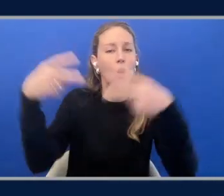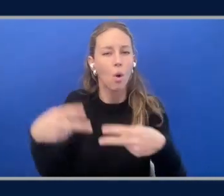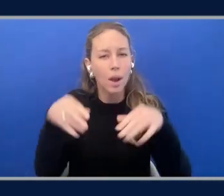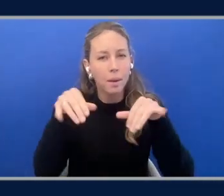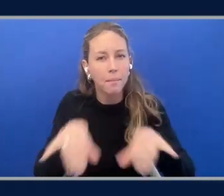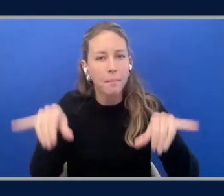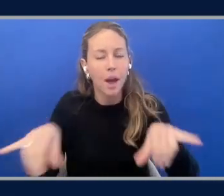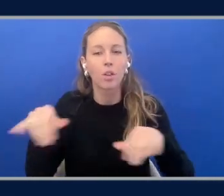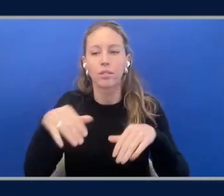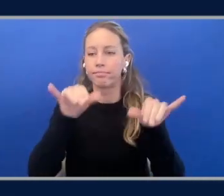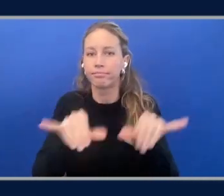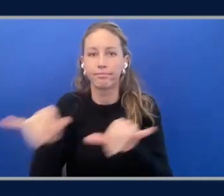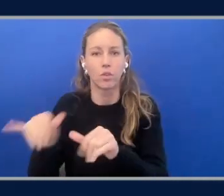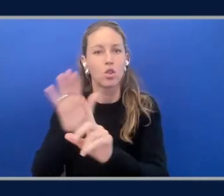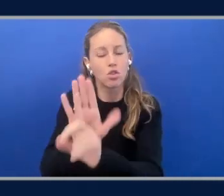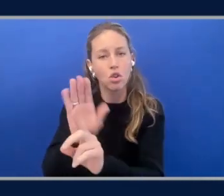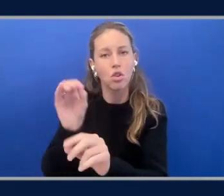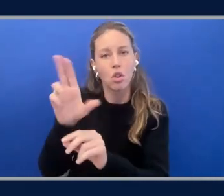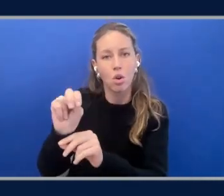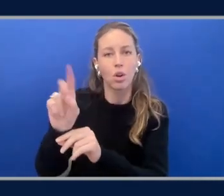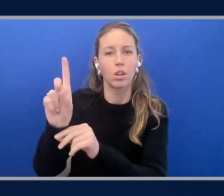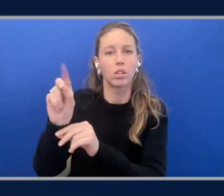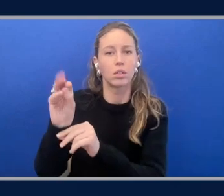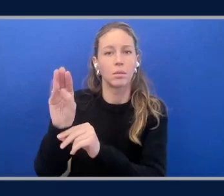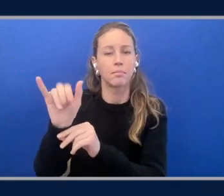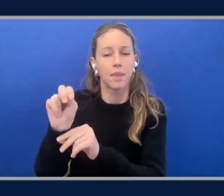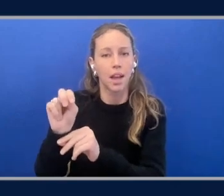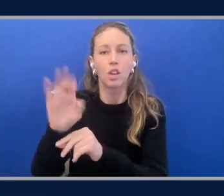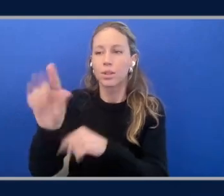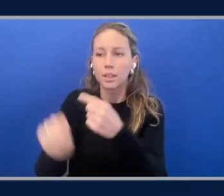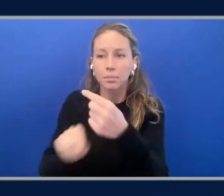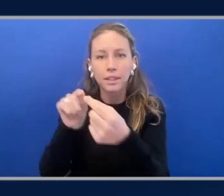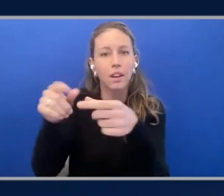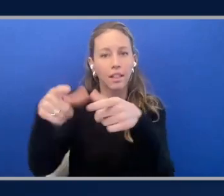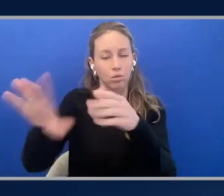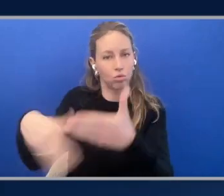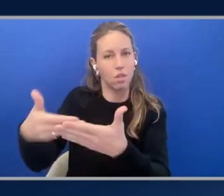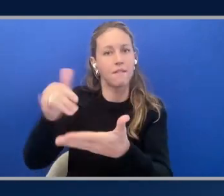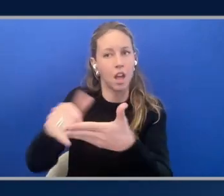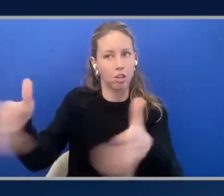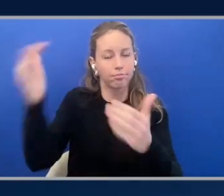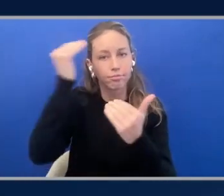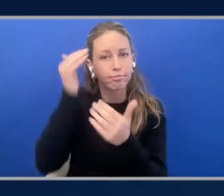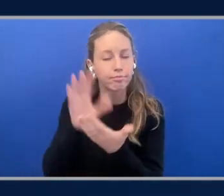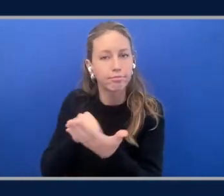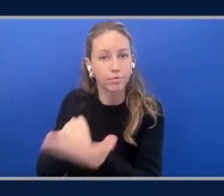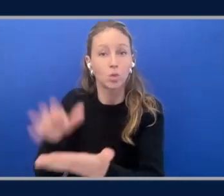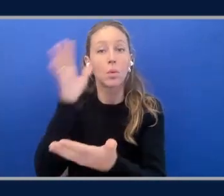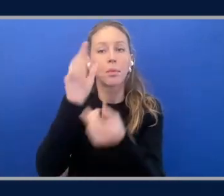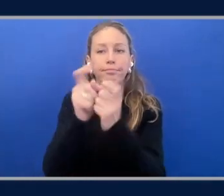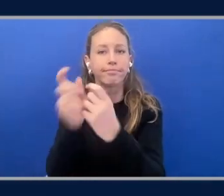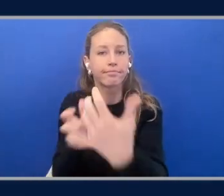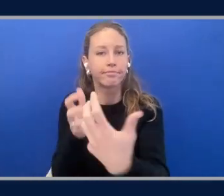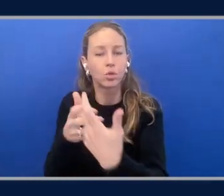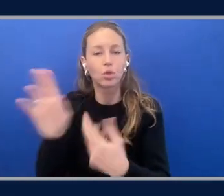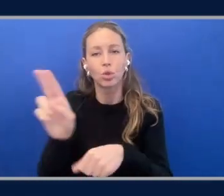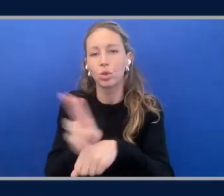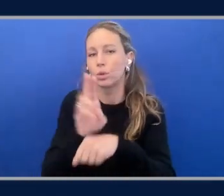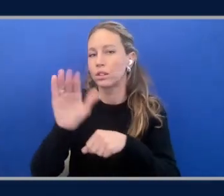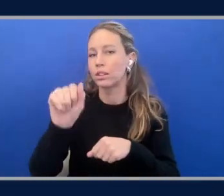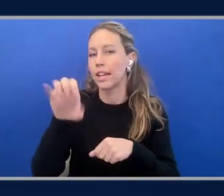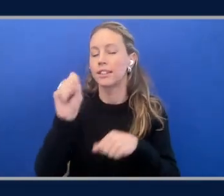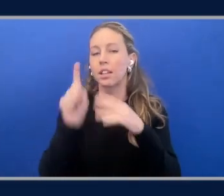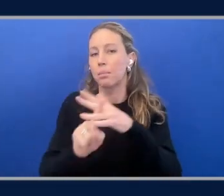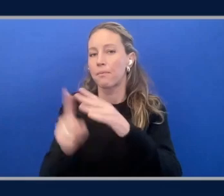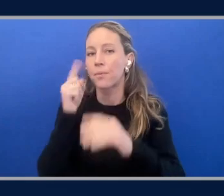kind of your domain, like your specific like language and all of that. And so it's like tailored towards the use cases that you have. That